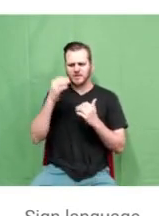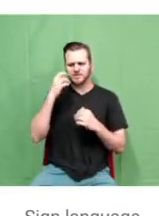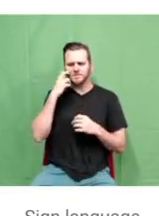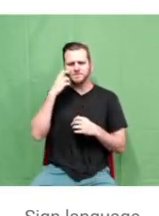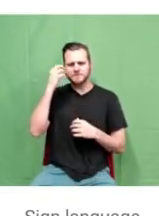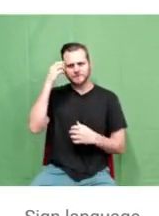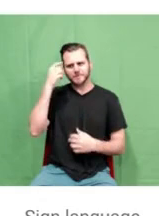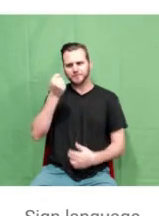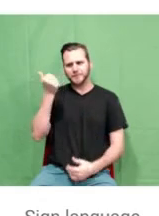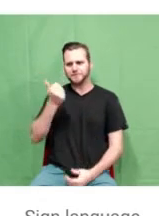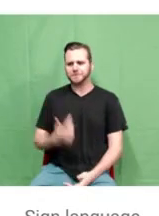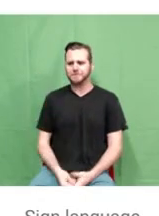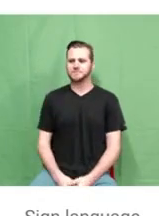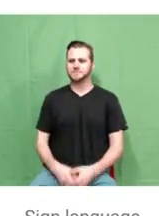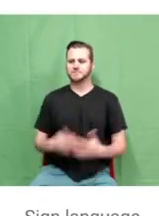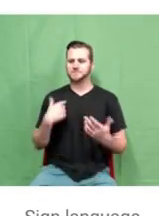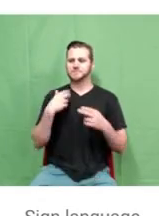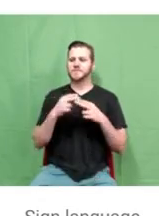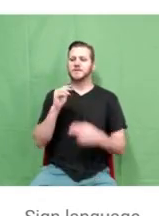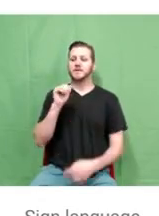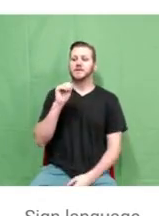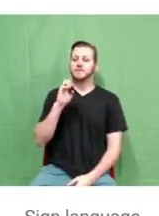to another and just say, okay, this one is related to